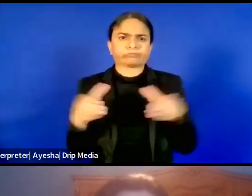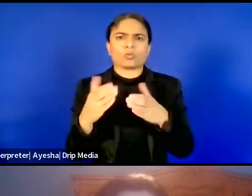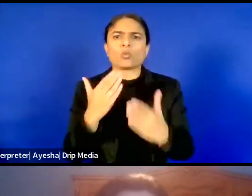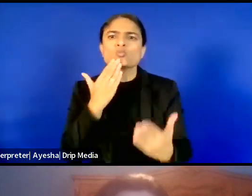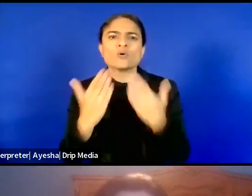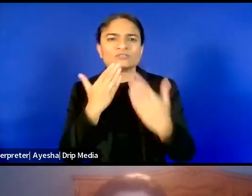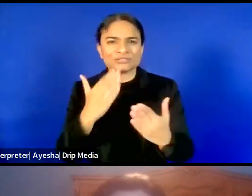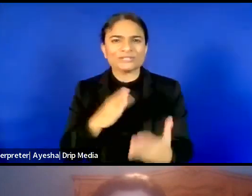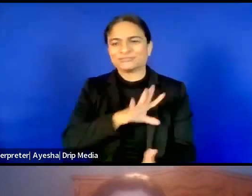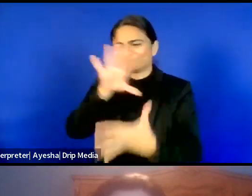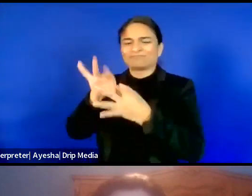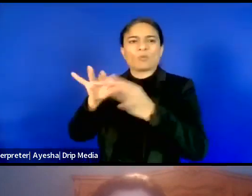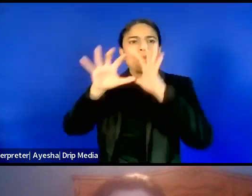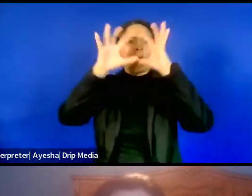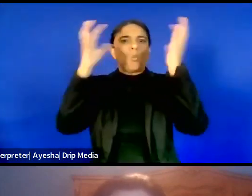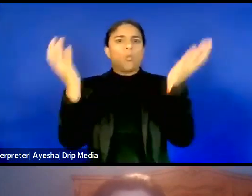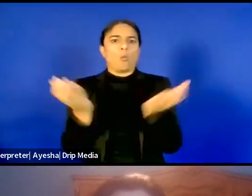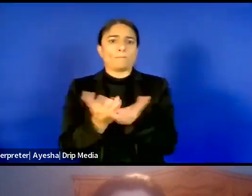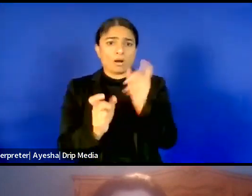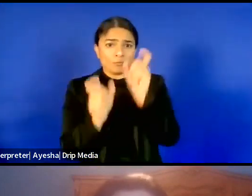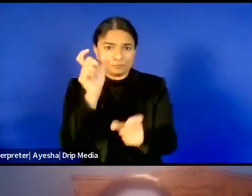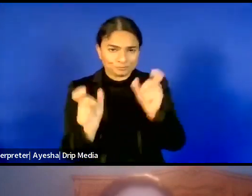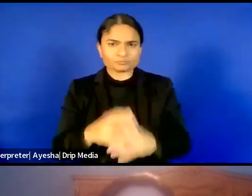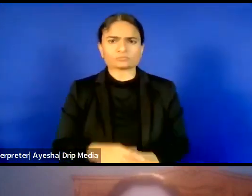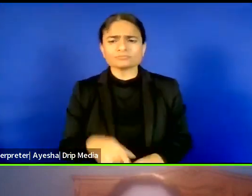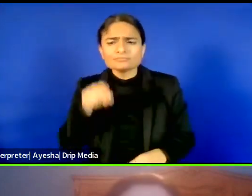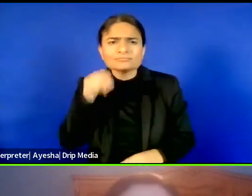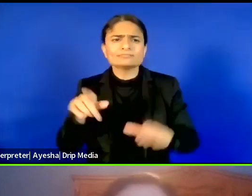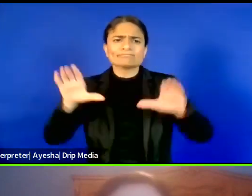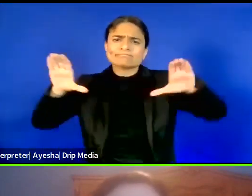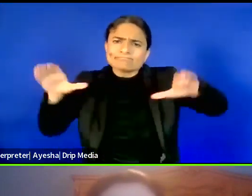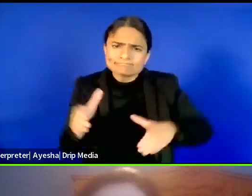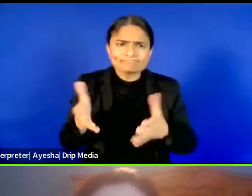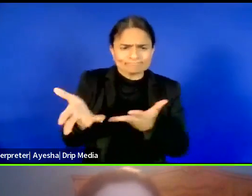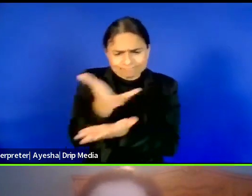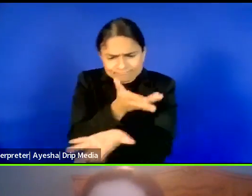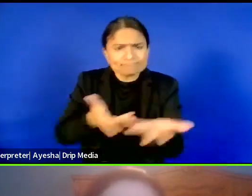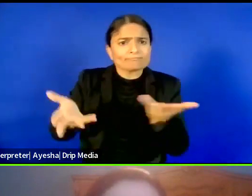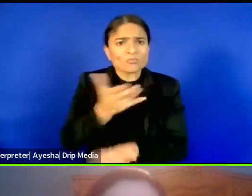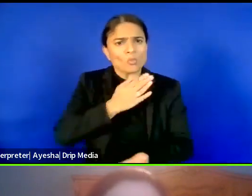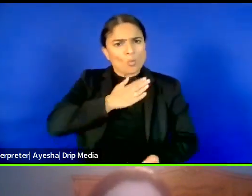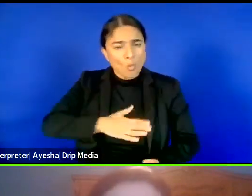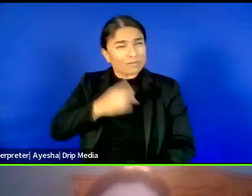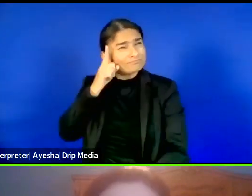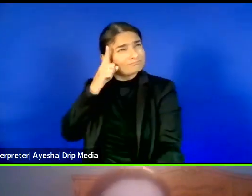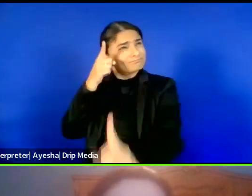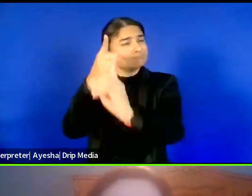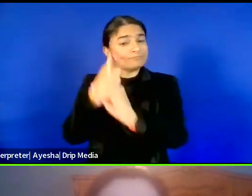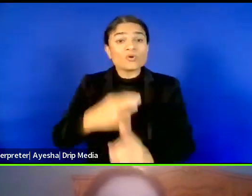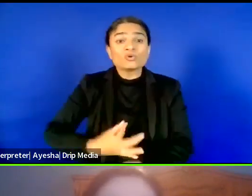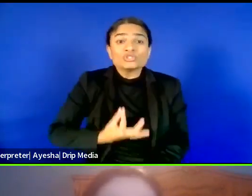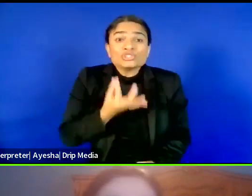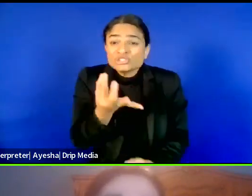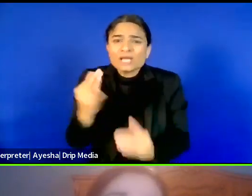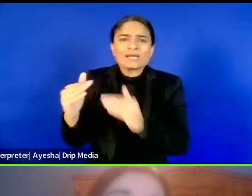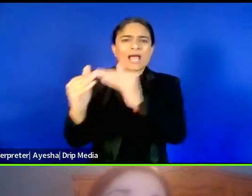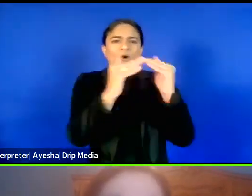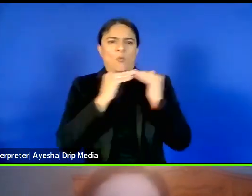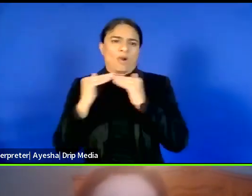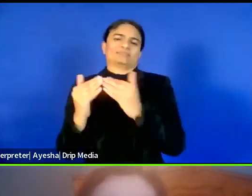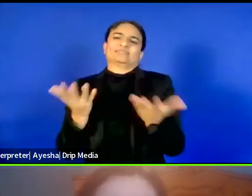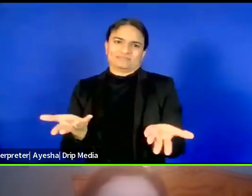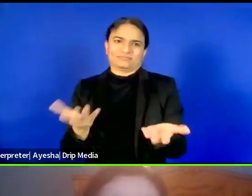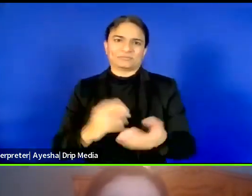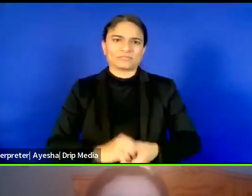in order to really achieve gender equality. Great. Thanks so much for that. And I think it was just beautiful to see